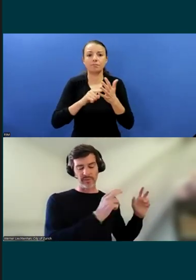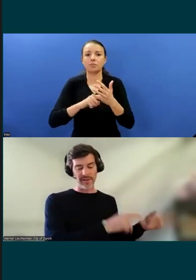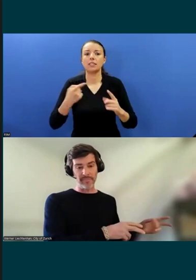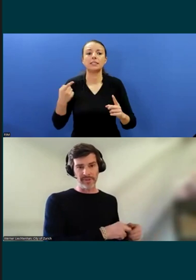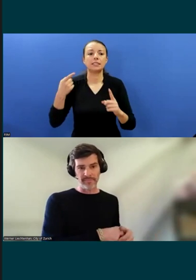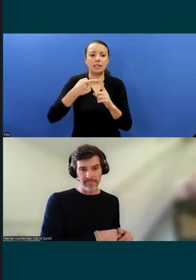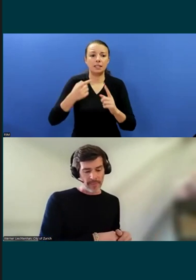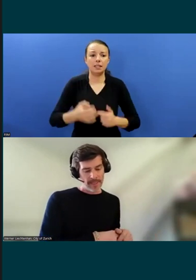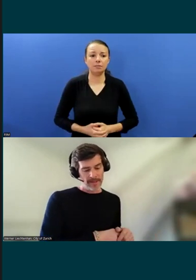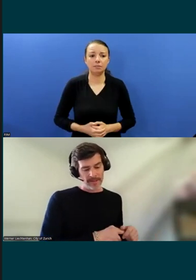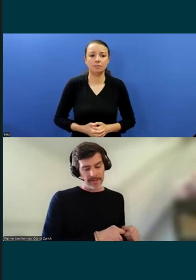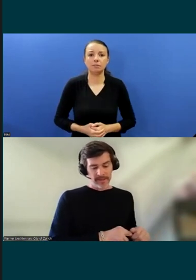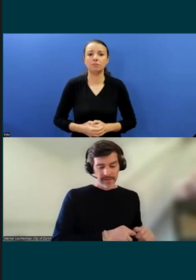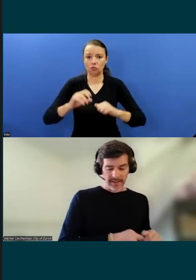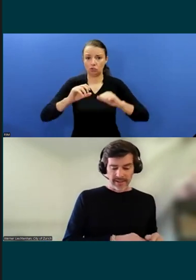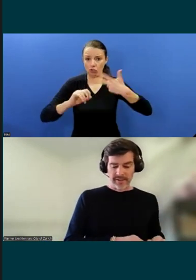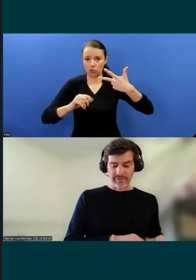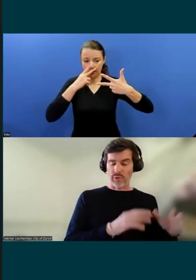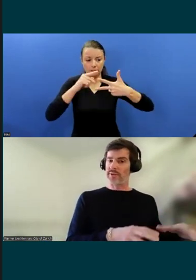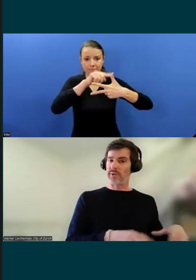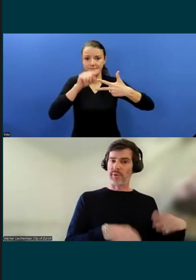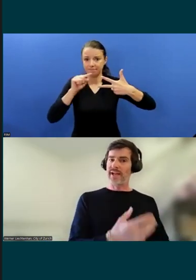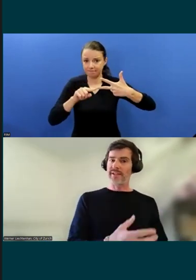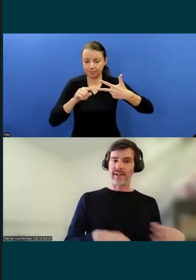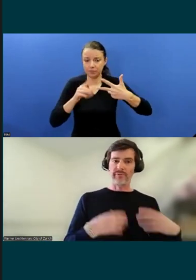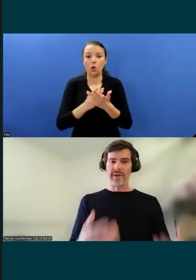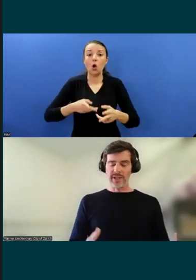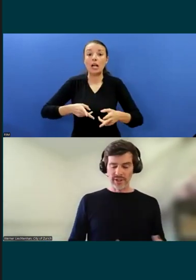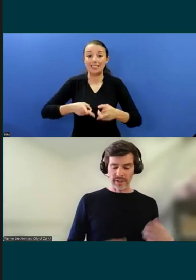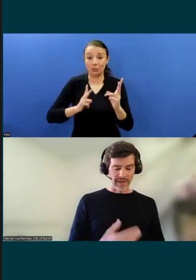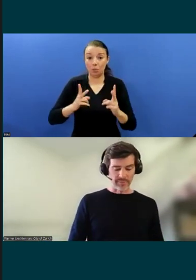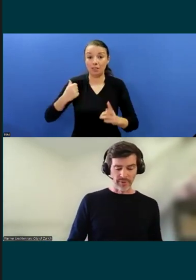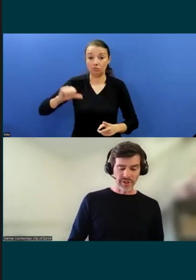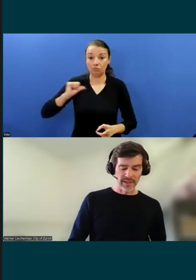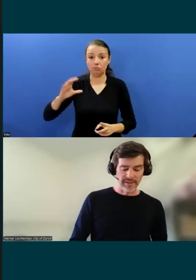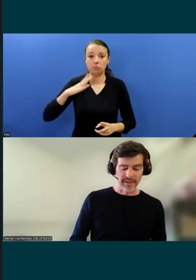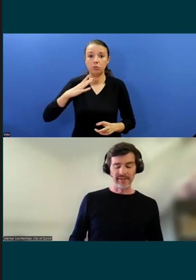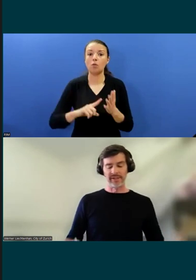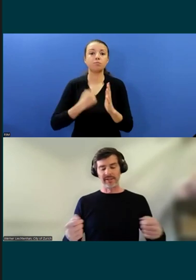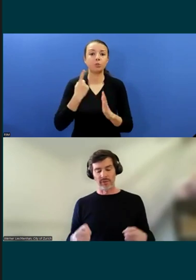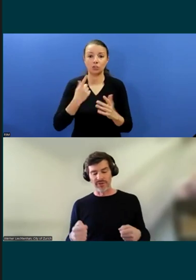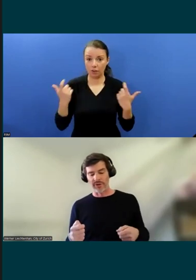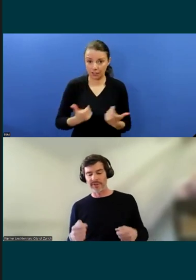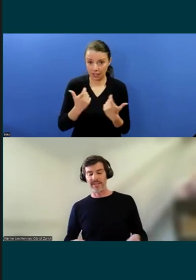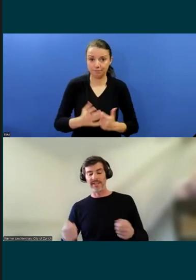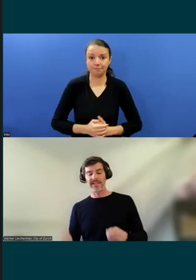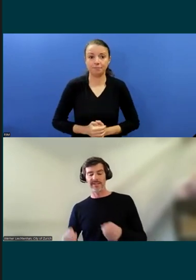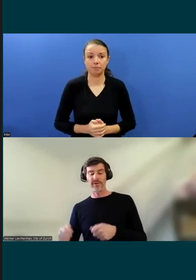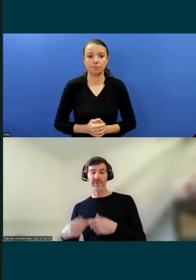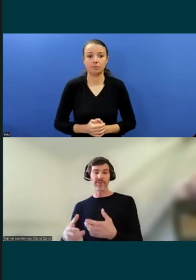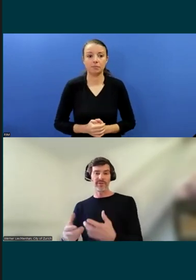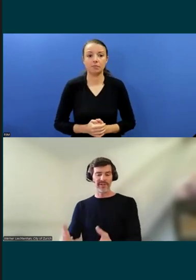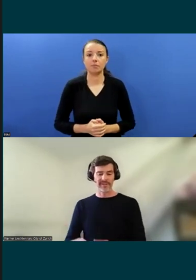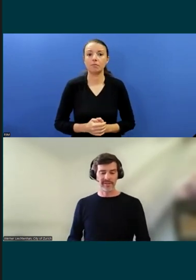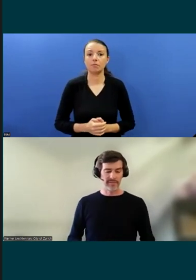last November and focused on providing the information about the project and gathering the concerns and needs